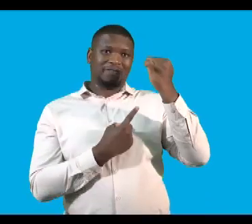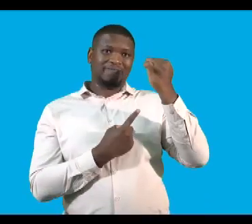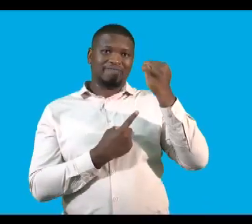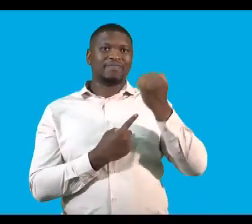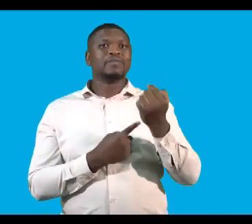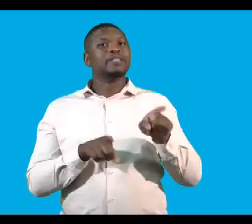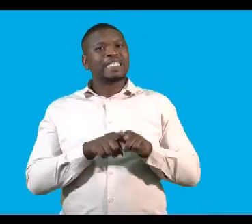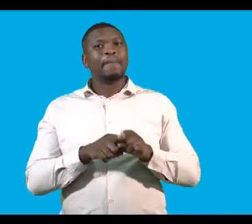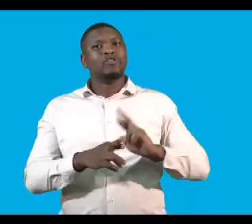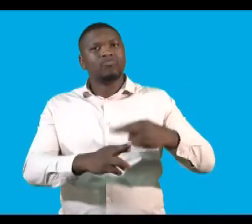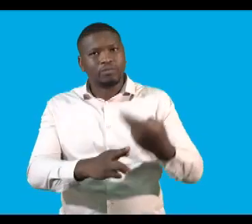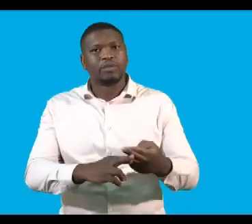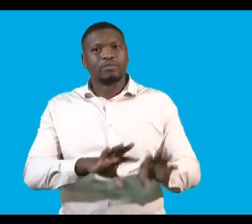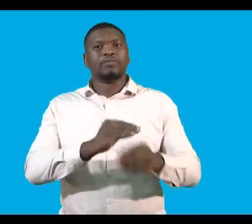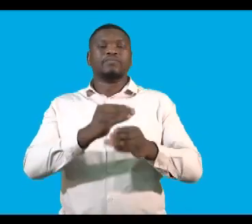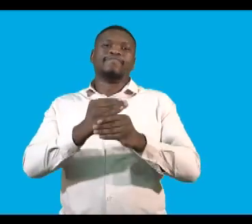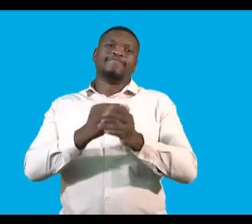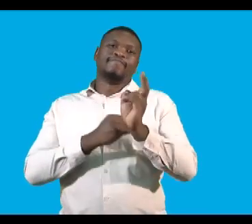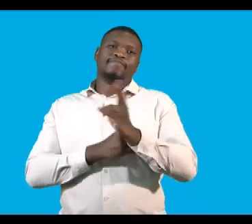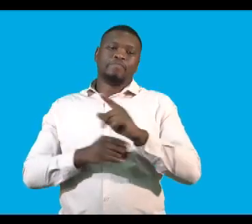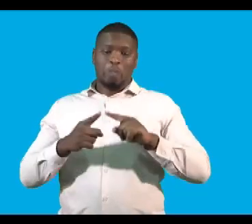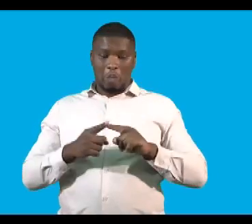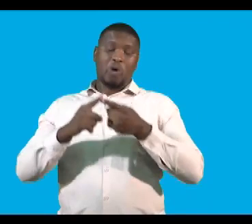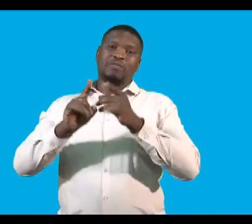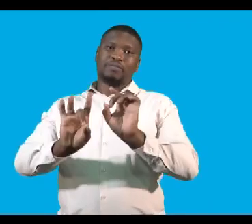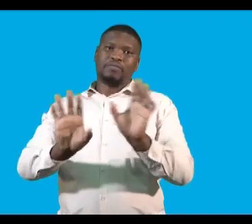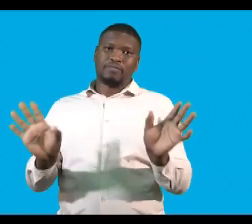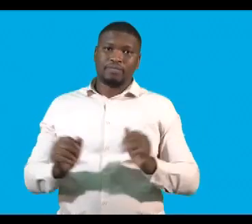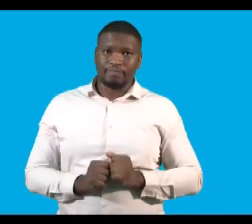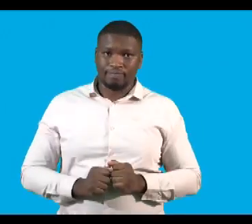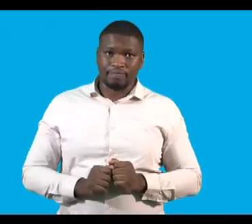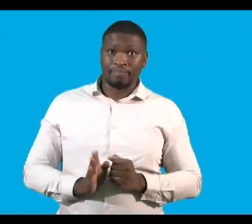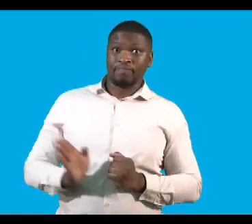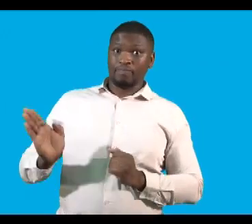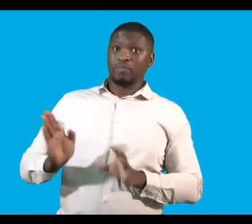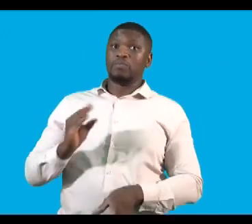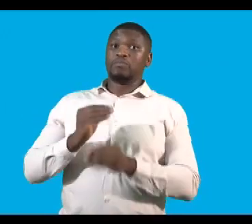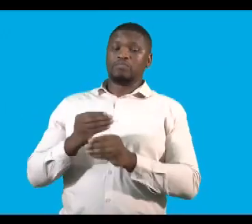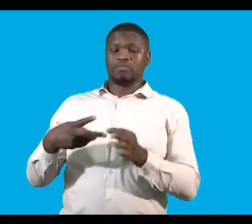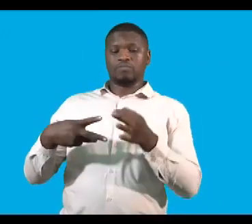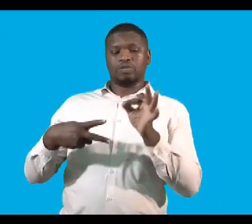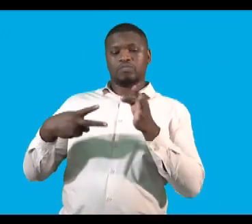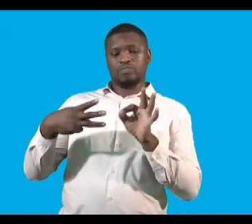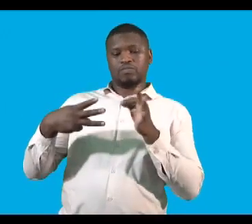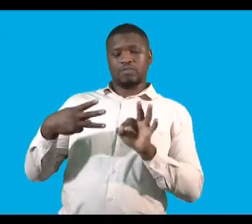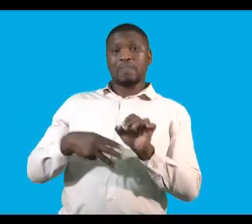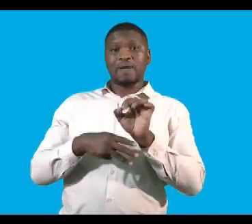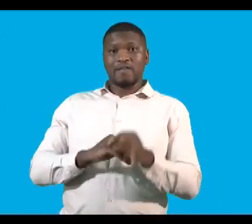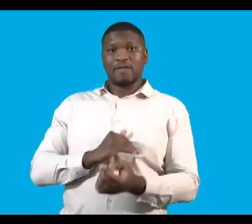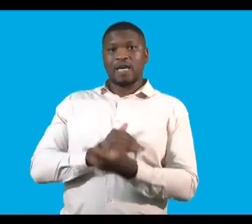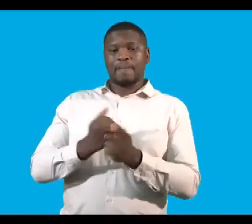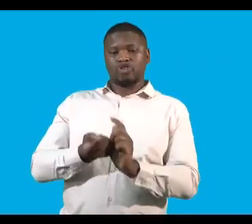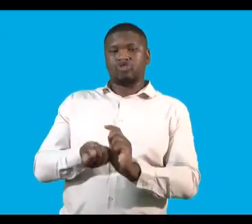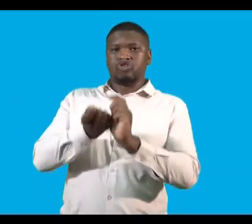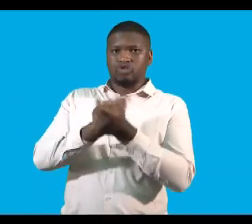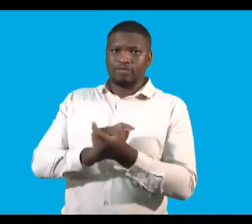a repetition, repeating and emphasizing her points. So here you would get 3 marks only if the change